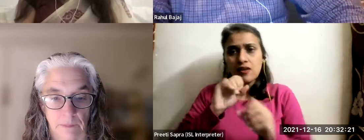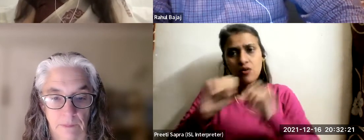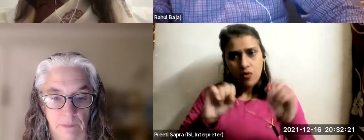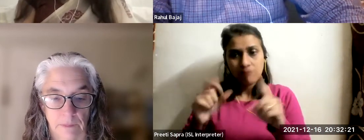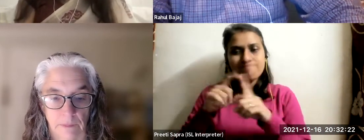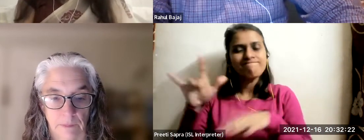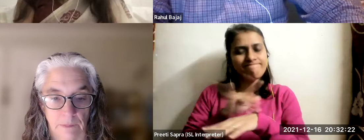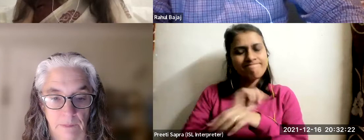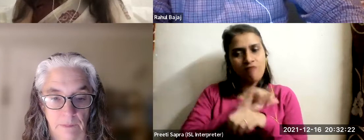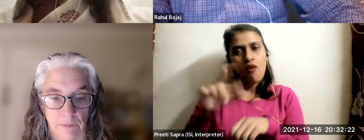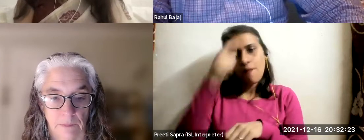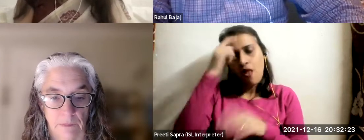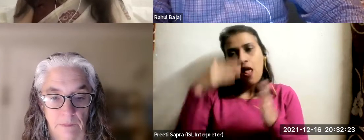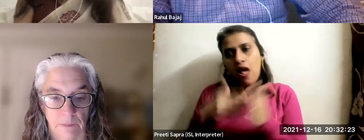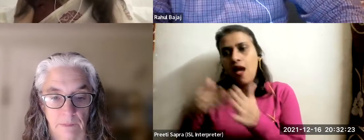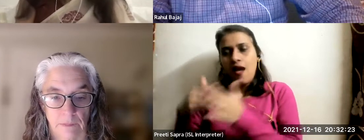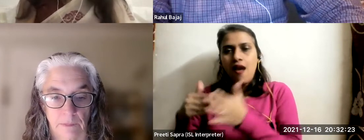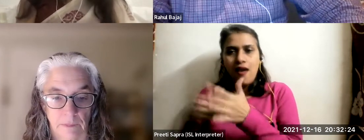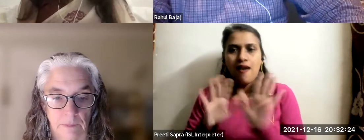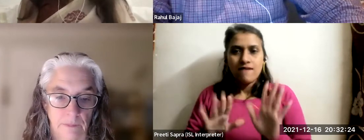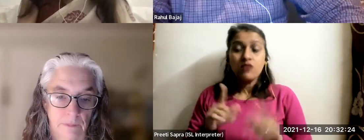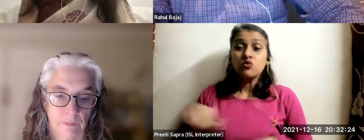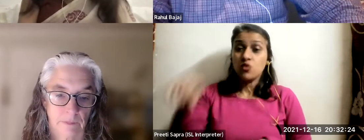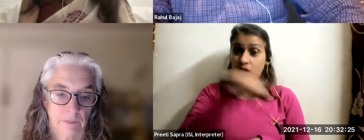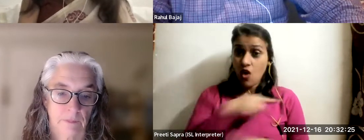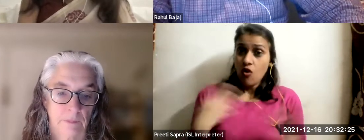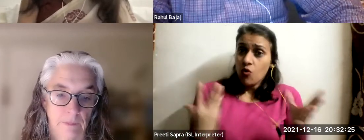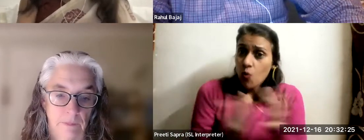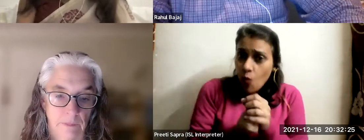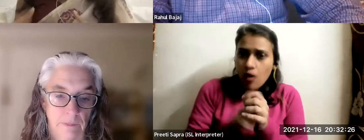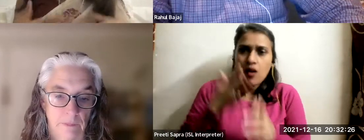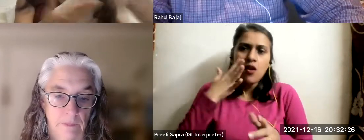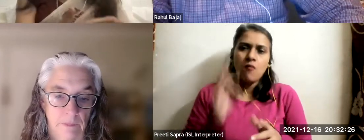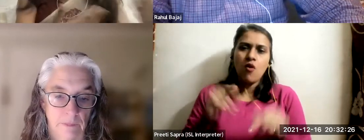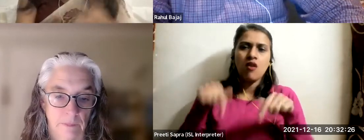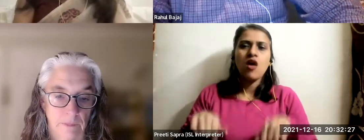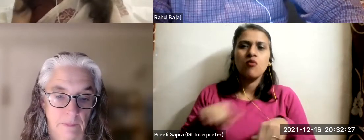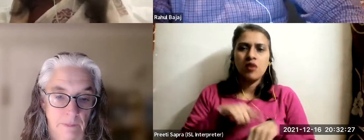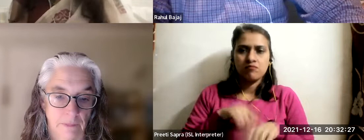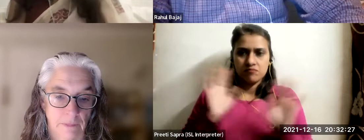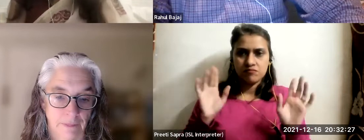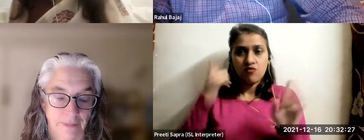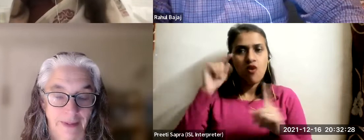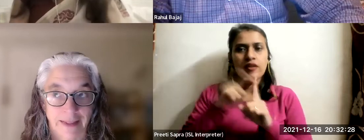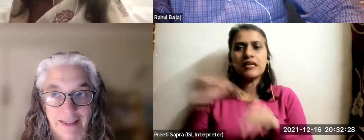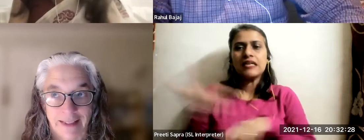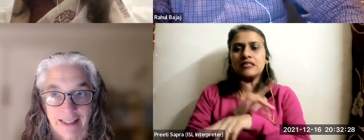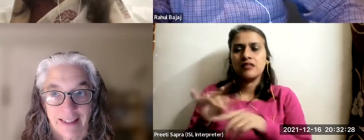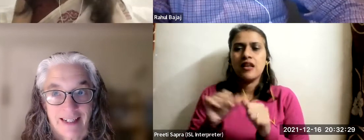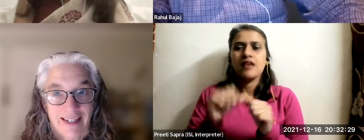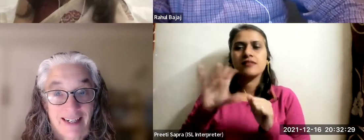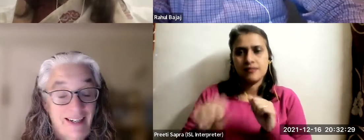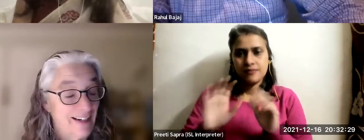digital, right? So I think it's important for us to come together collectively. So with that, Lainey, over to you.